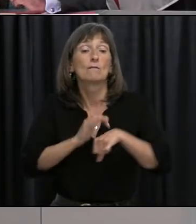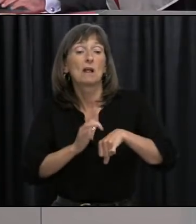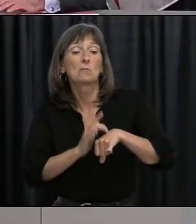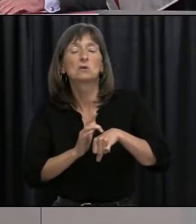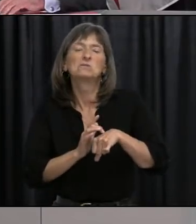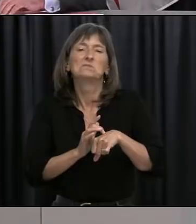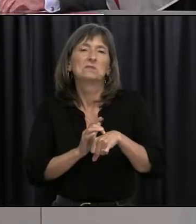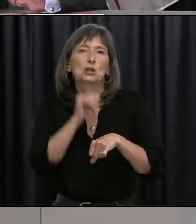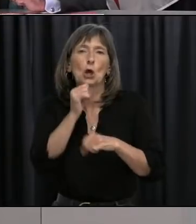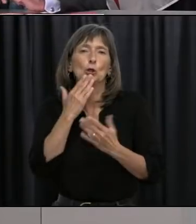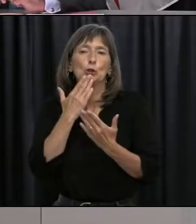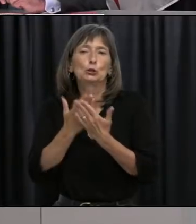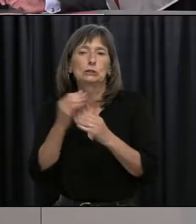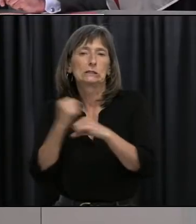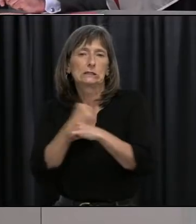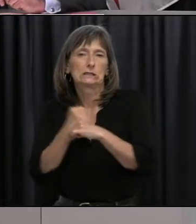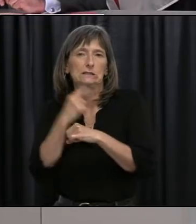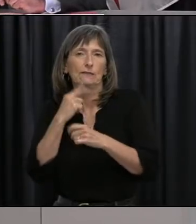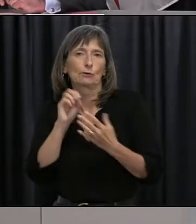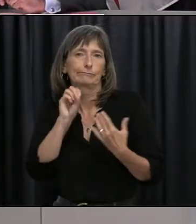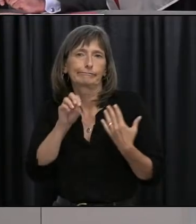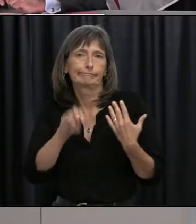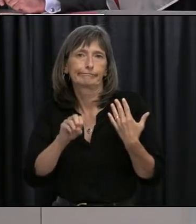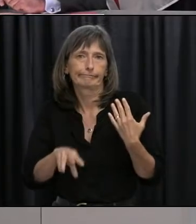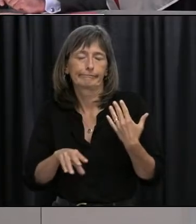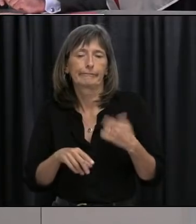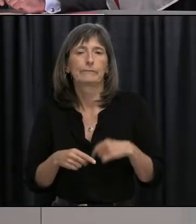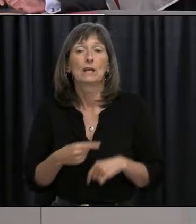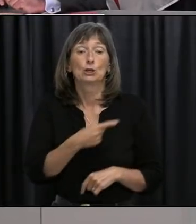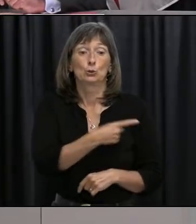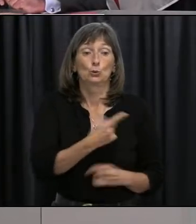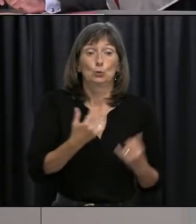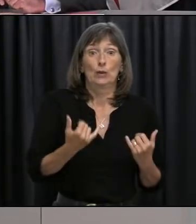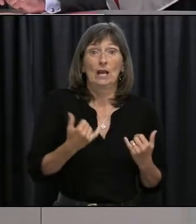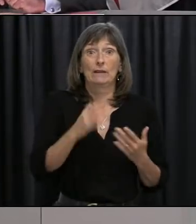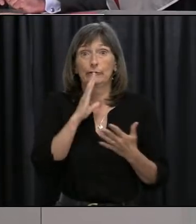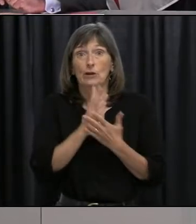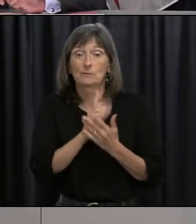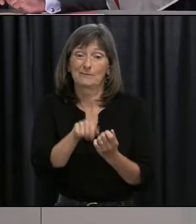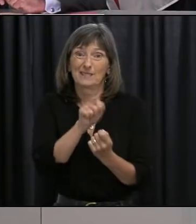more itemized updates today on certain procedures and stuff. Would you